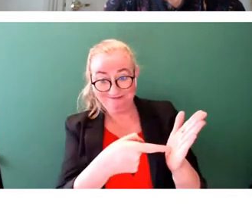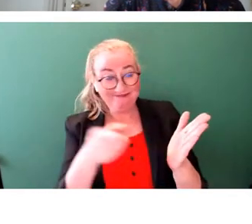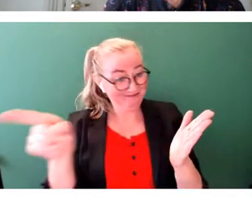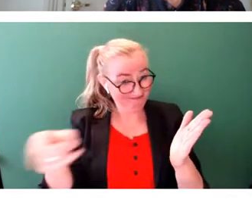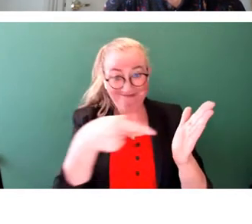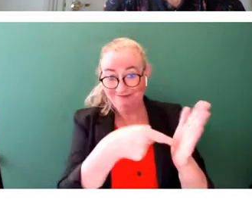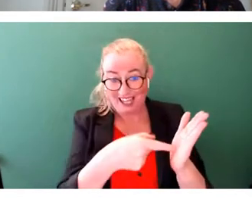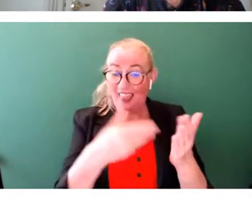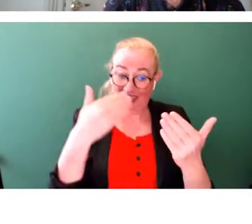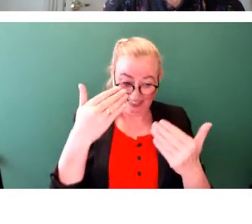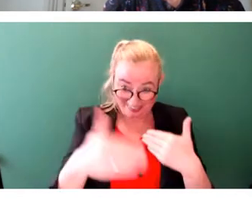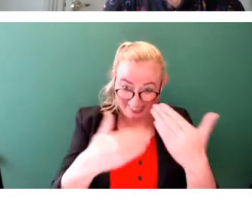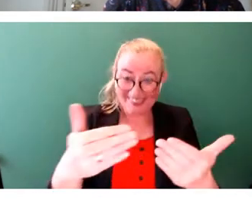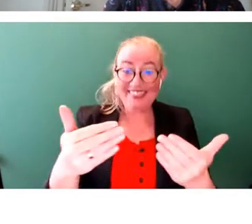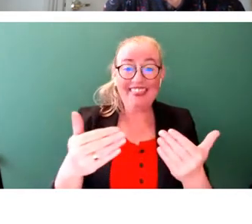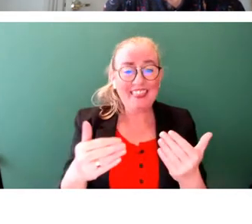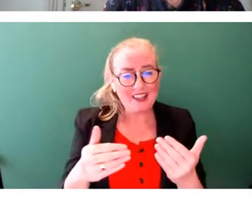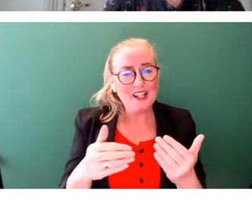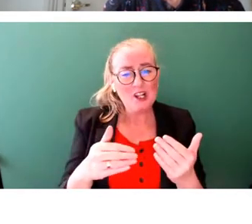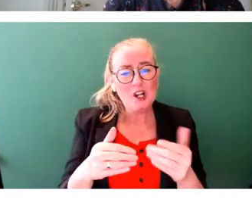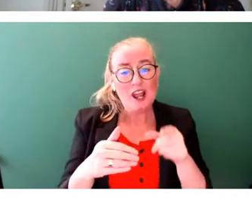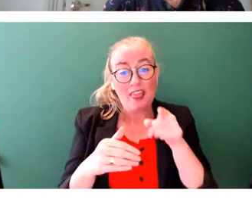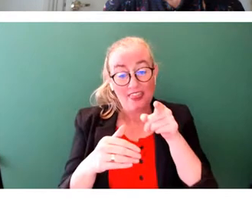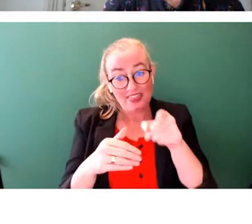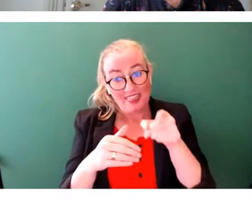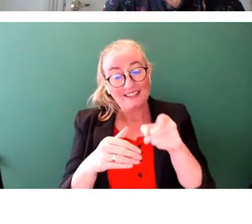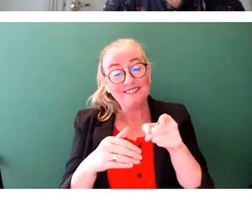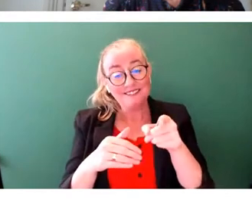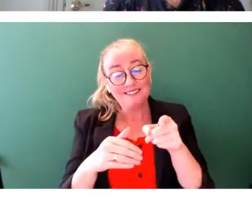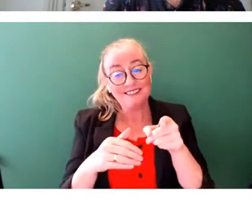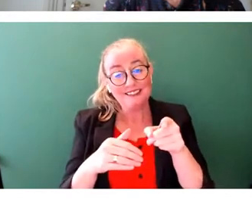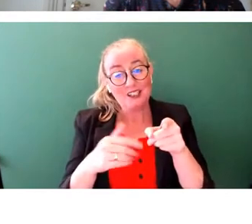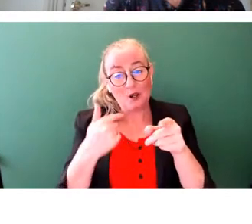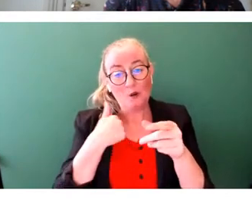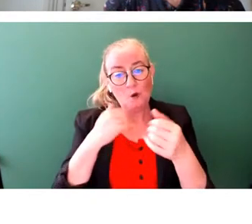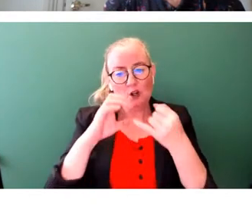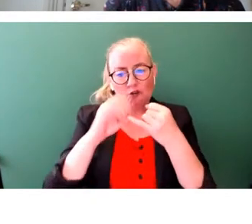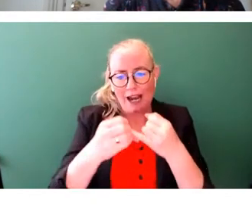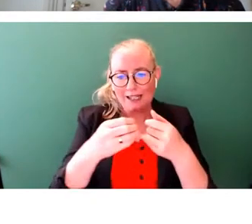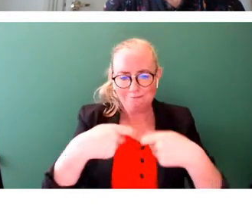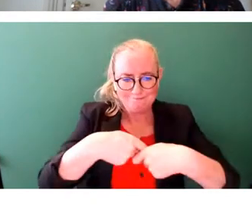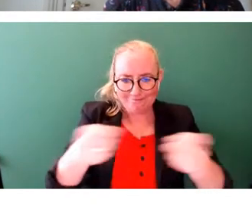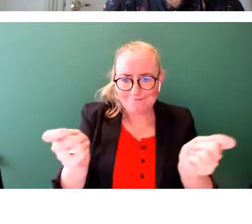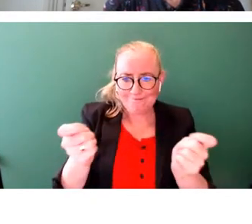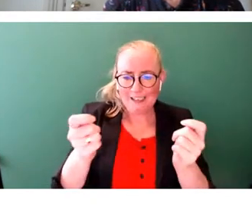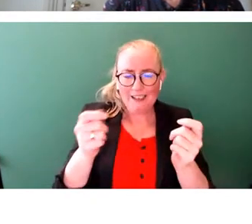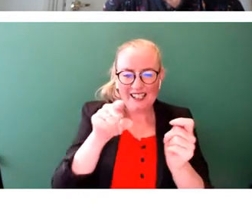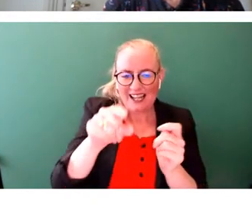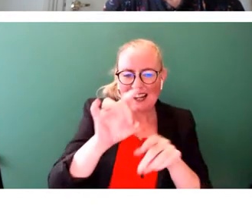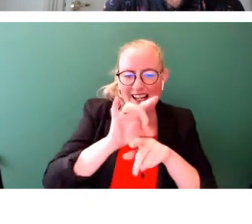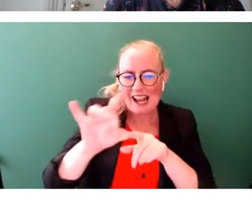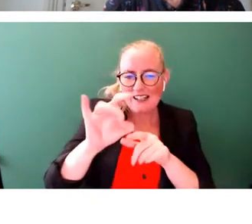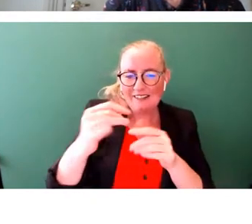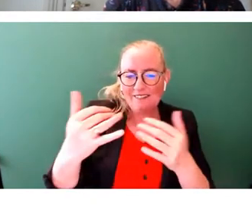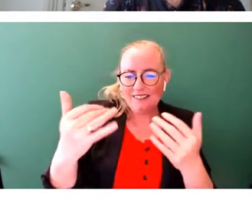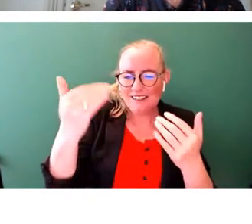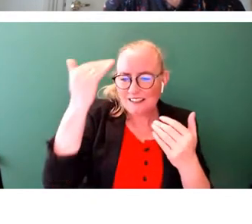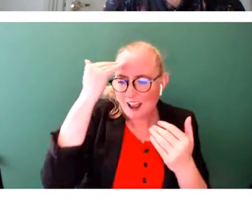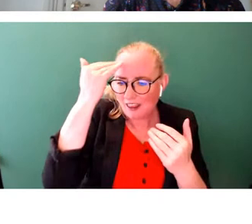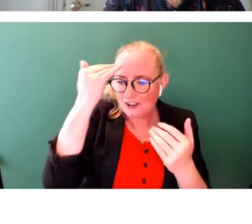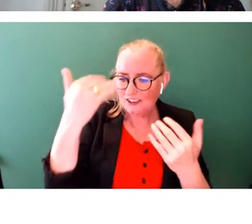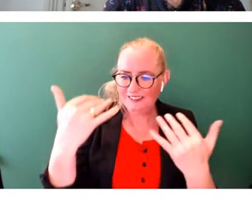way. And that's where we're trying to distill that knowledge for people to find out how to do it and feel their